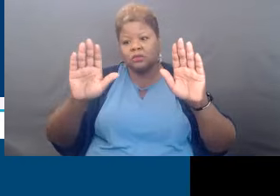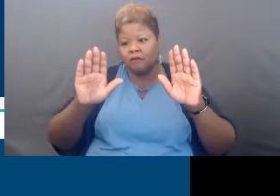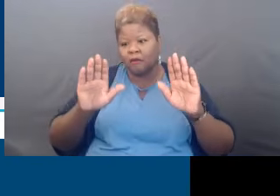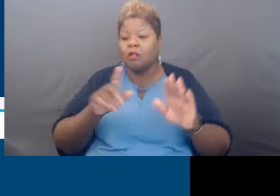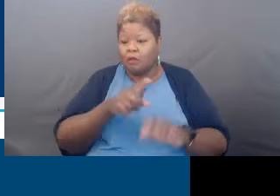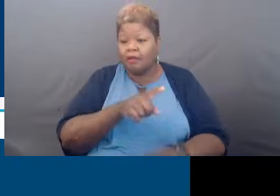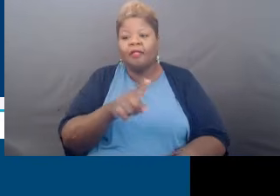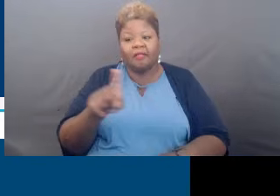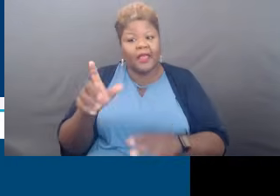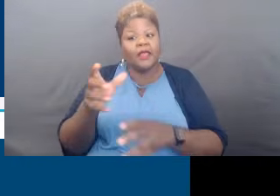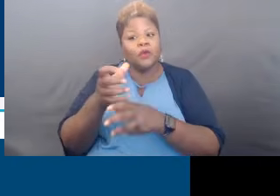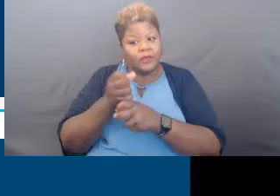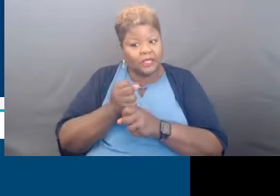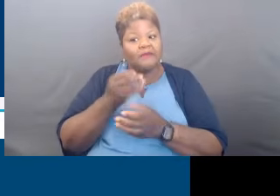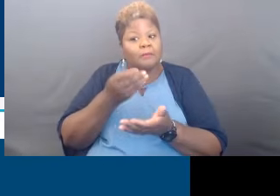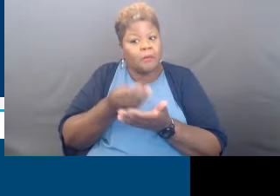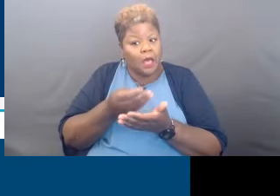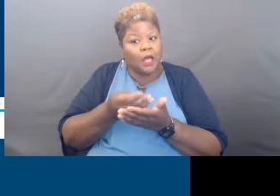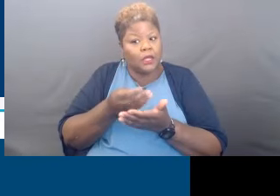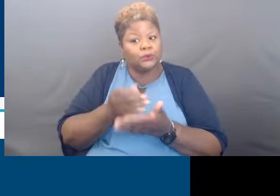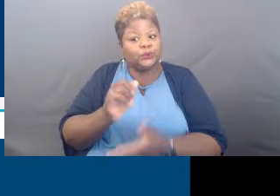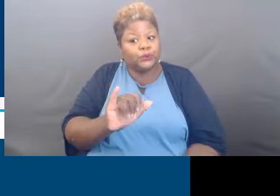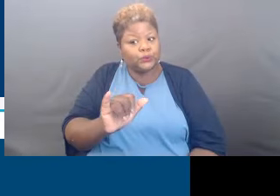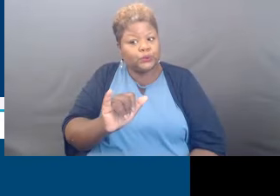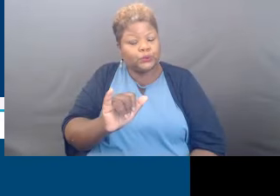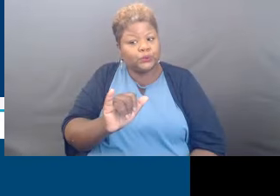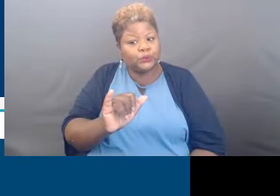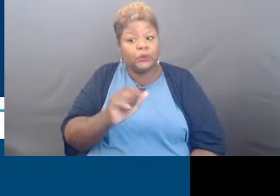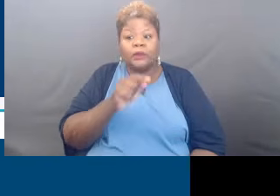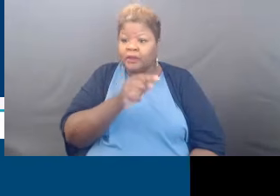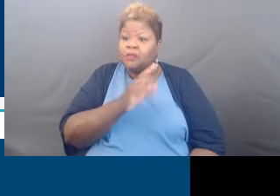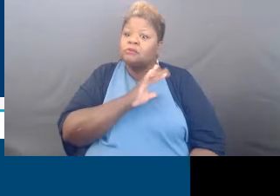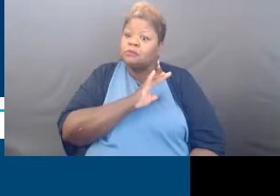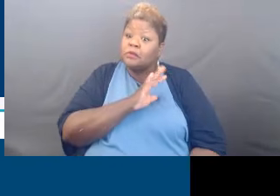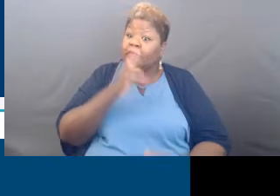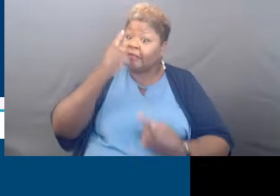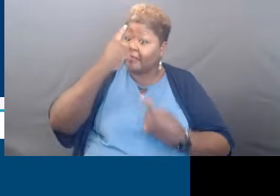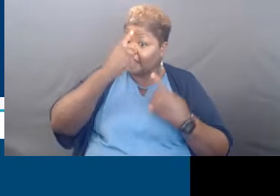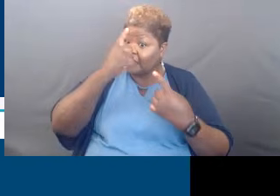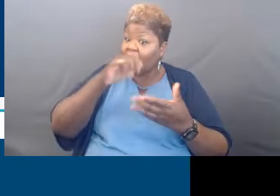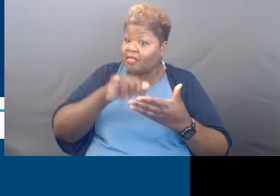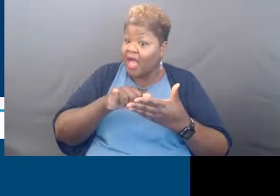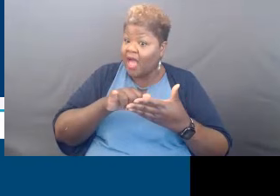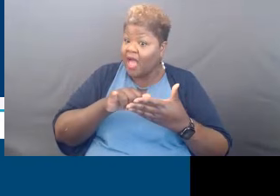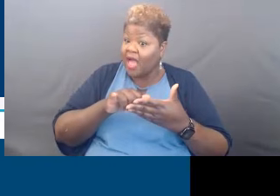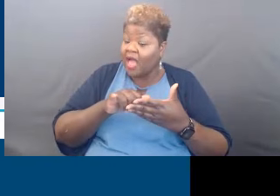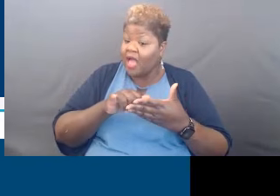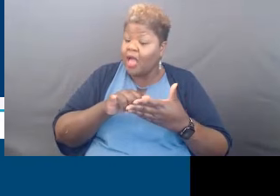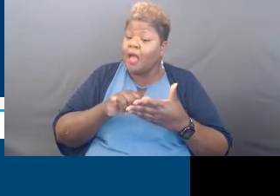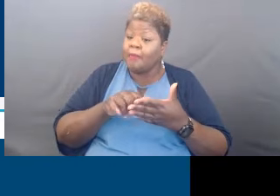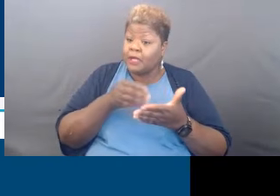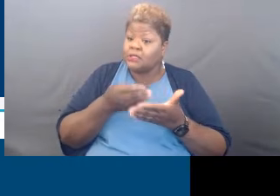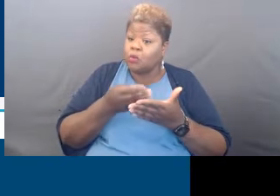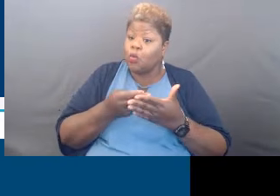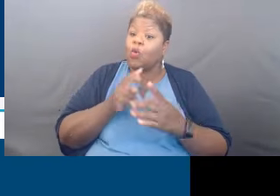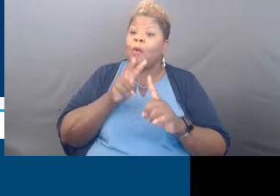going to be able to receive stimulus funds too. So this is definitely something to think about, because both of these are going to apply to